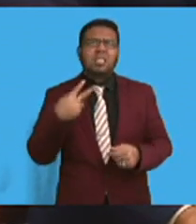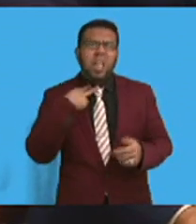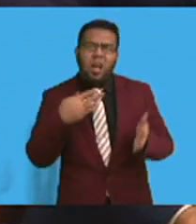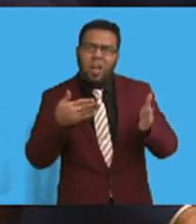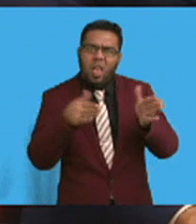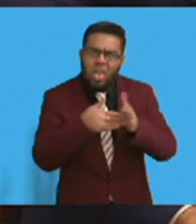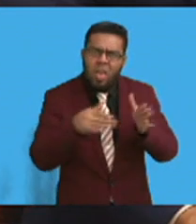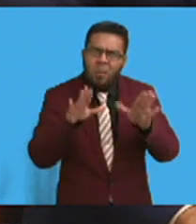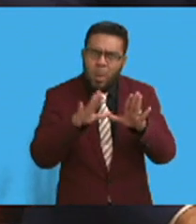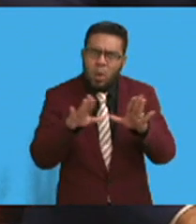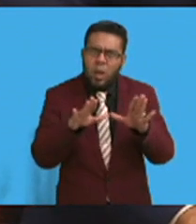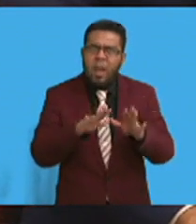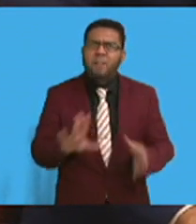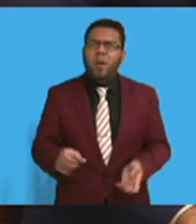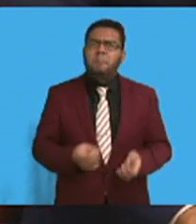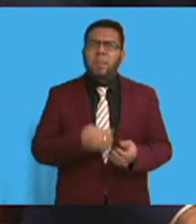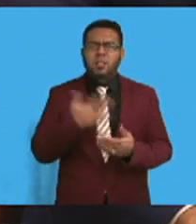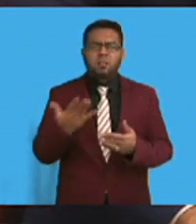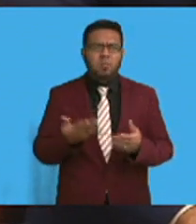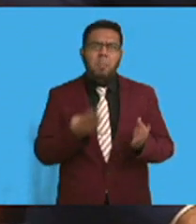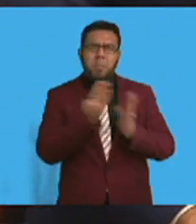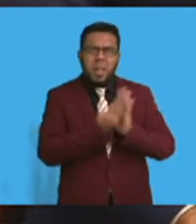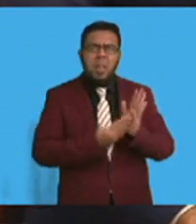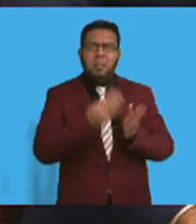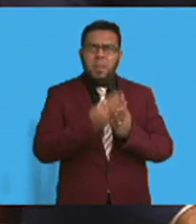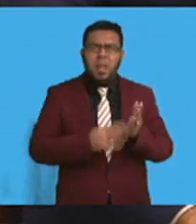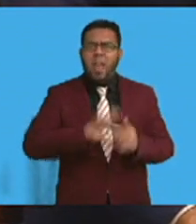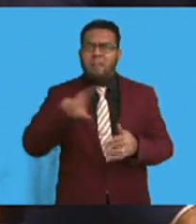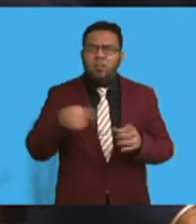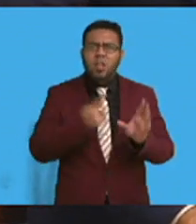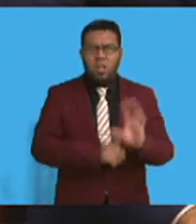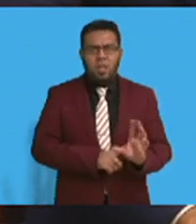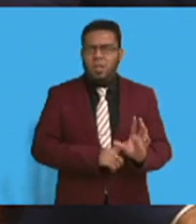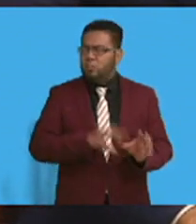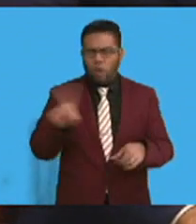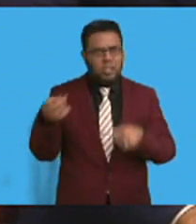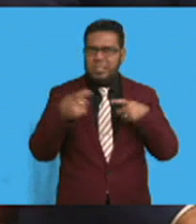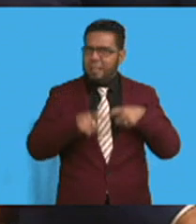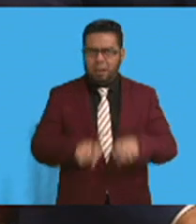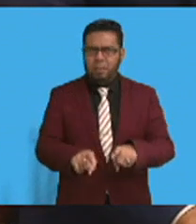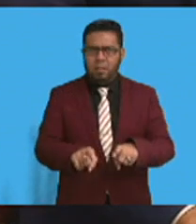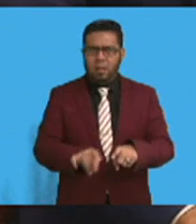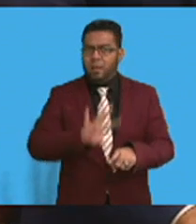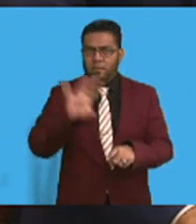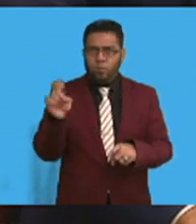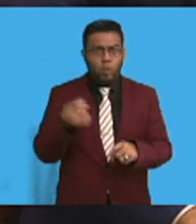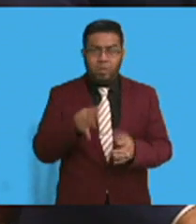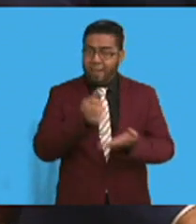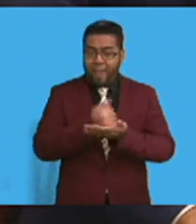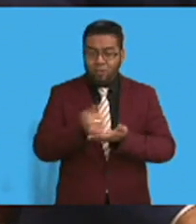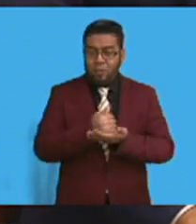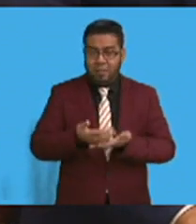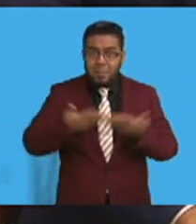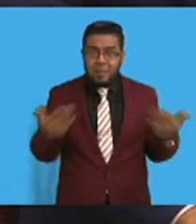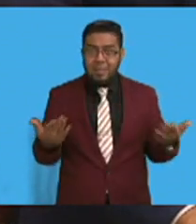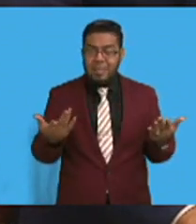dangerous cycle of having to put up massive rehabilitation bills year after year. It is not sustainable. And if we don't take action immediately, it